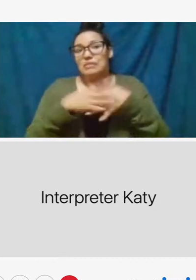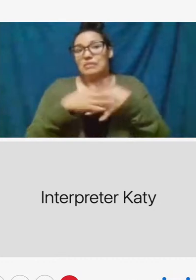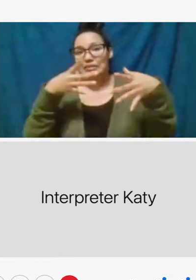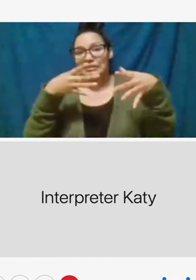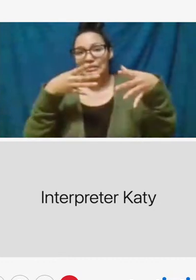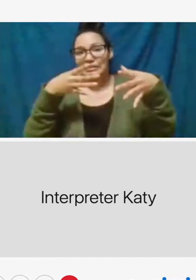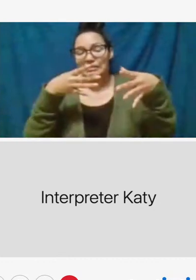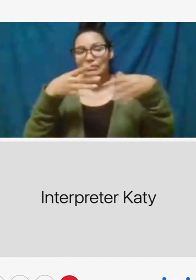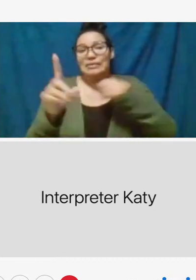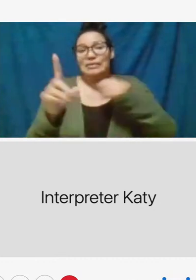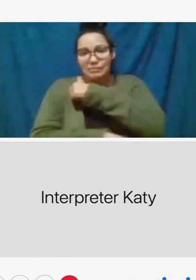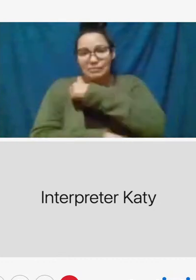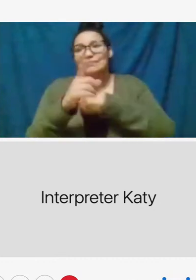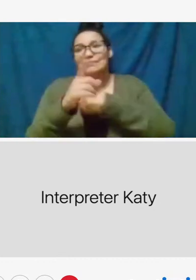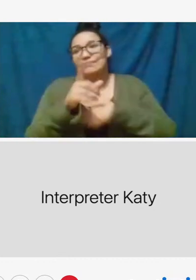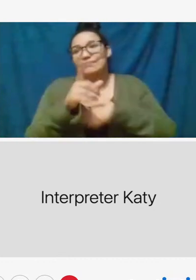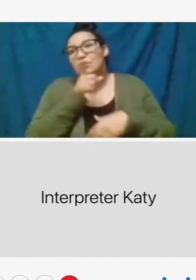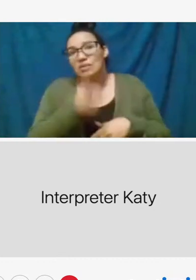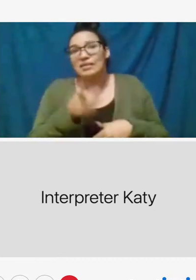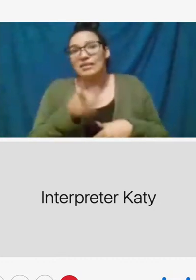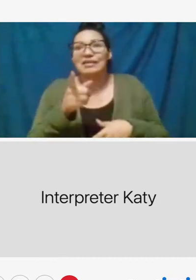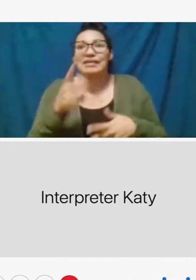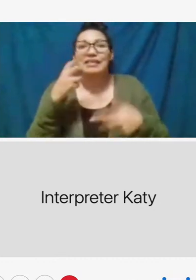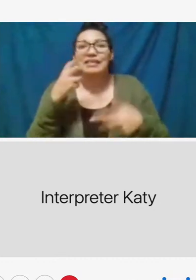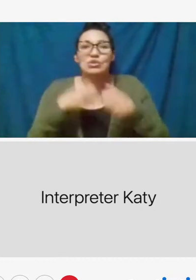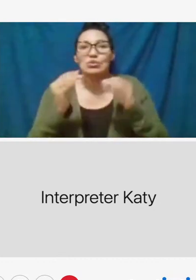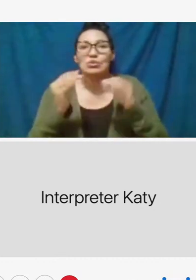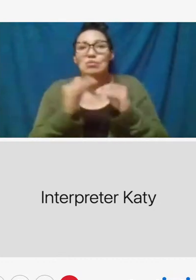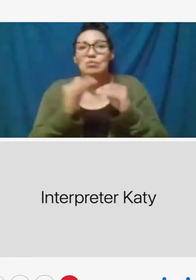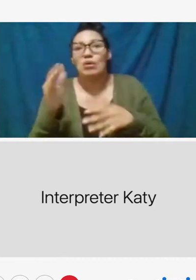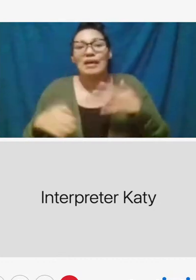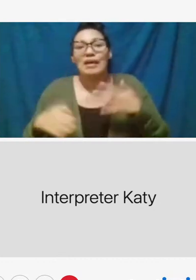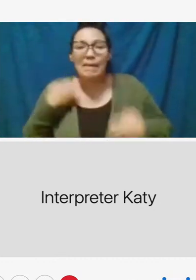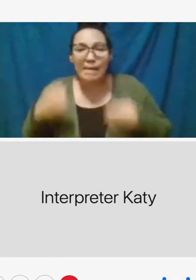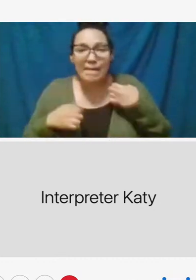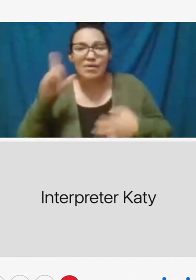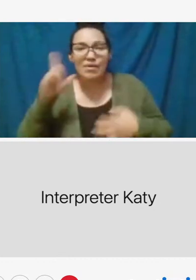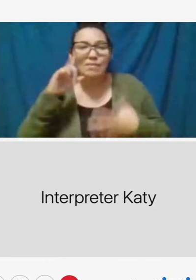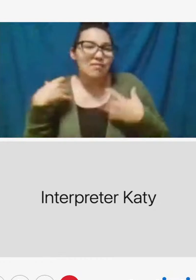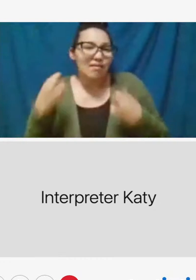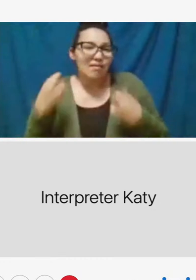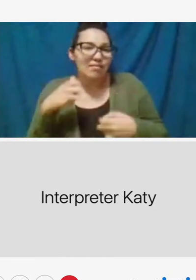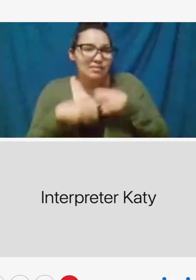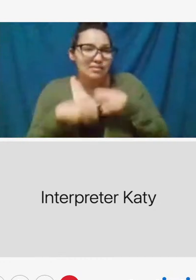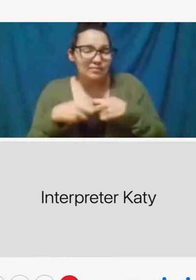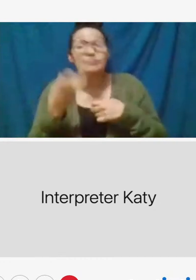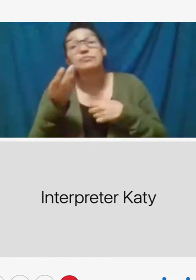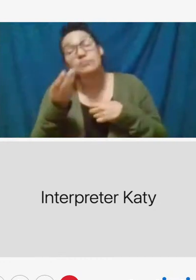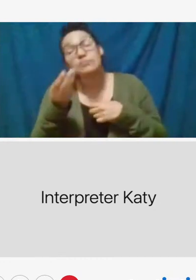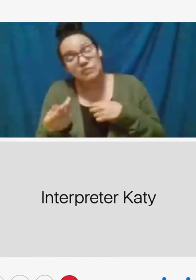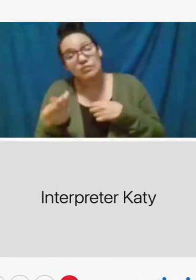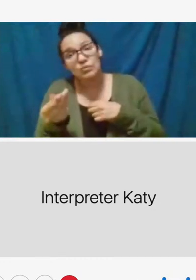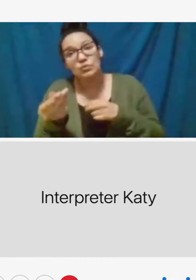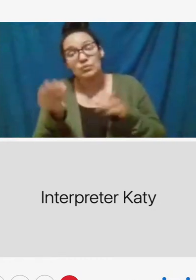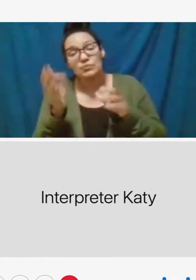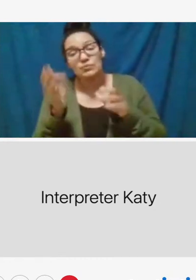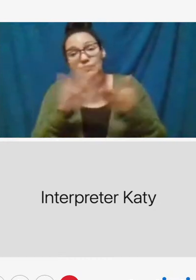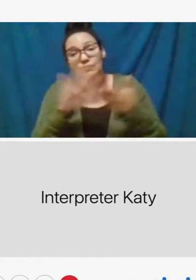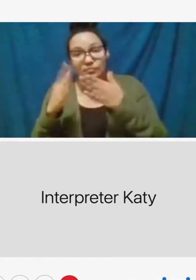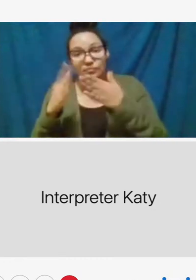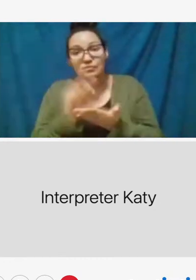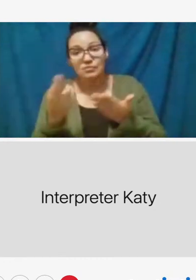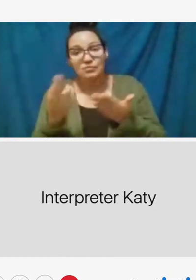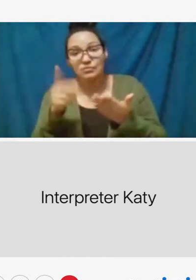issue is something tional and their mental health issues and yes there are a few Community Resources you can go to for long